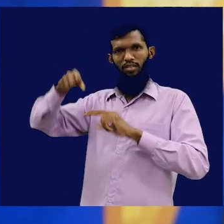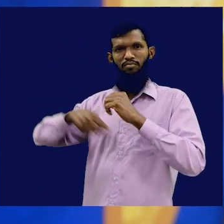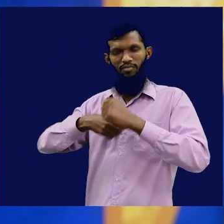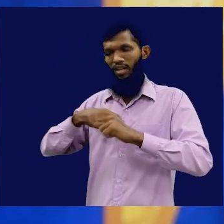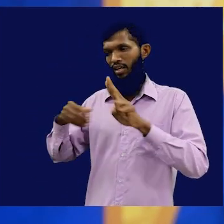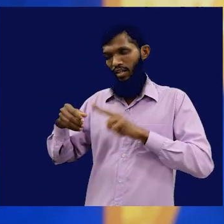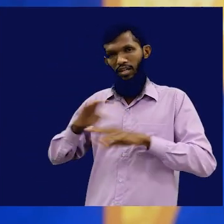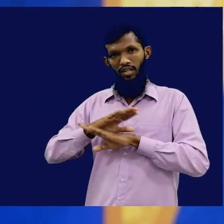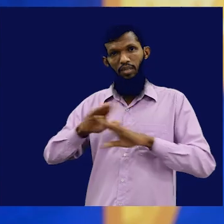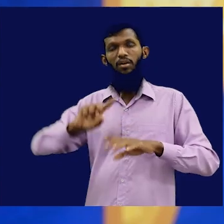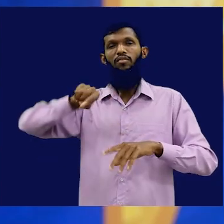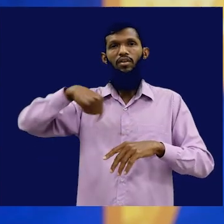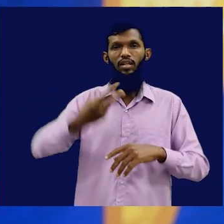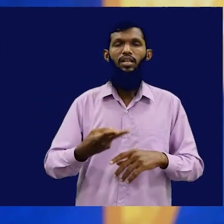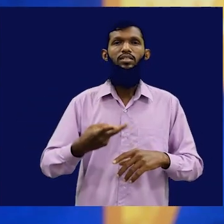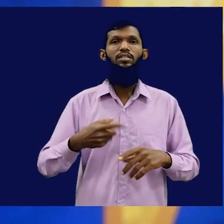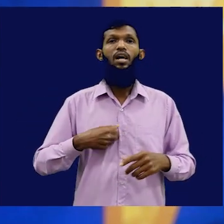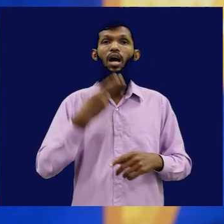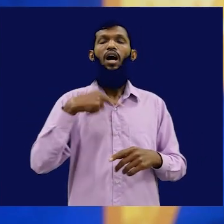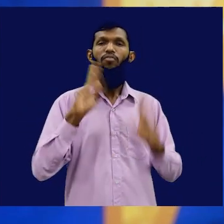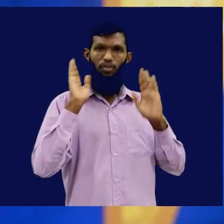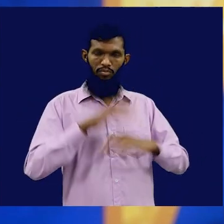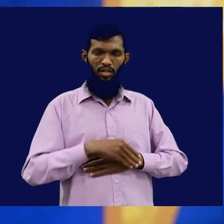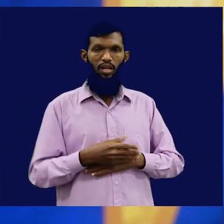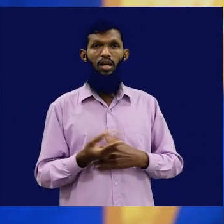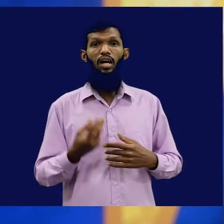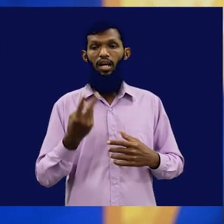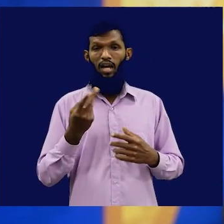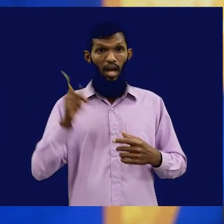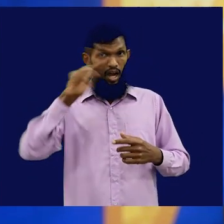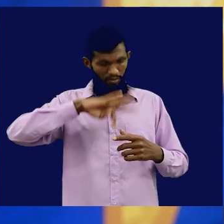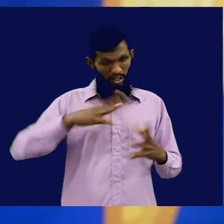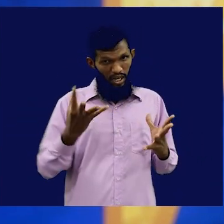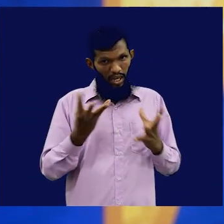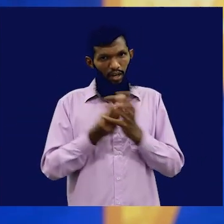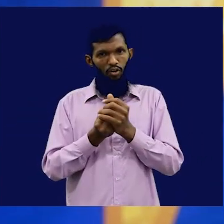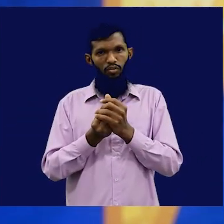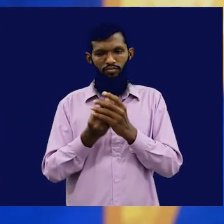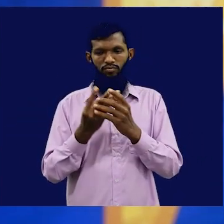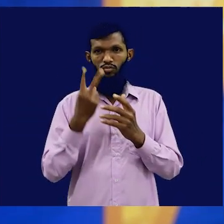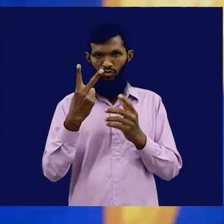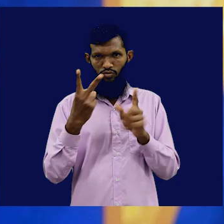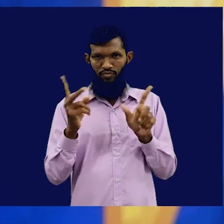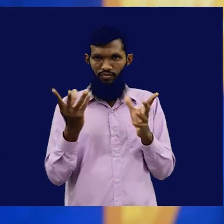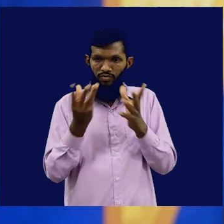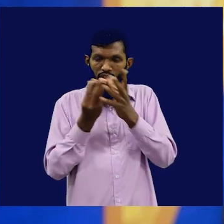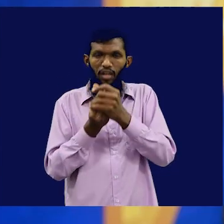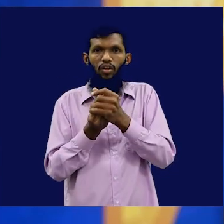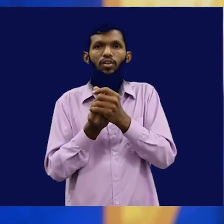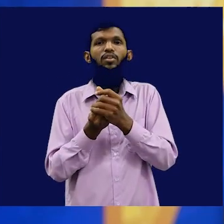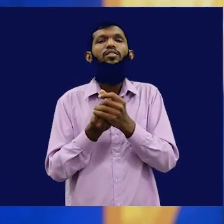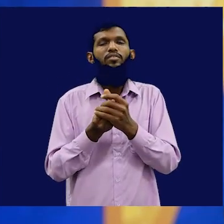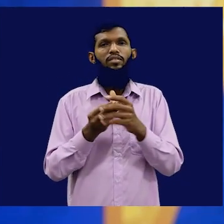sermon or khutbah in Masjid al-Namira. After the sermon, Dhuhr, that is afternoon and Asr prayer, will be offered